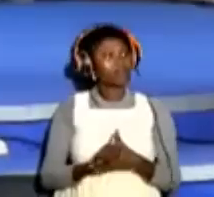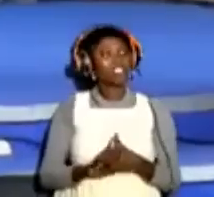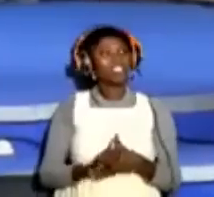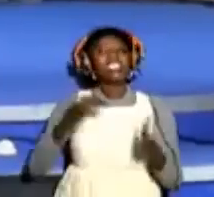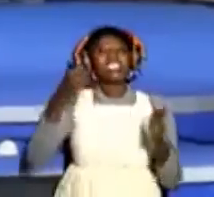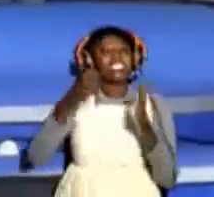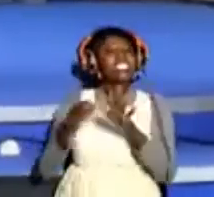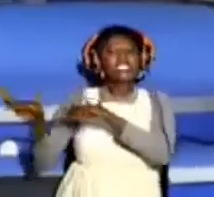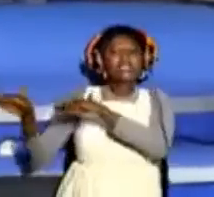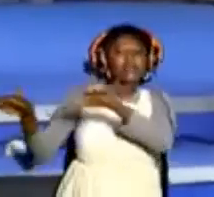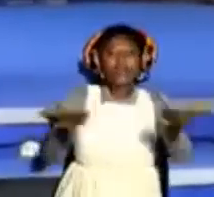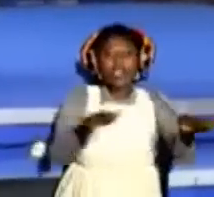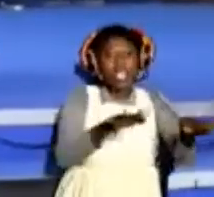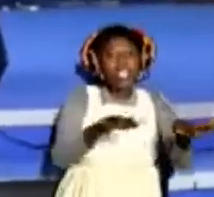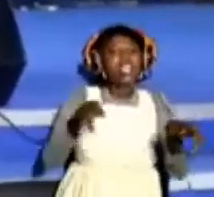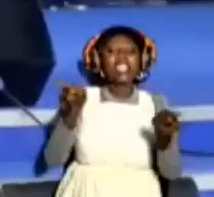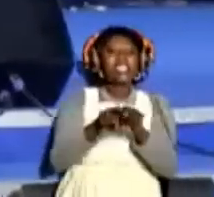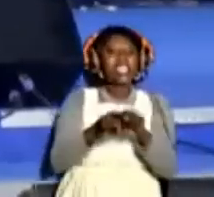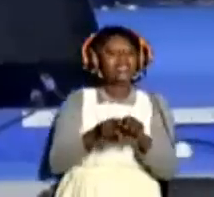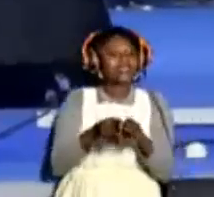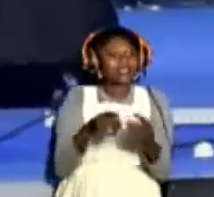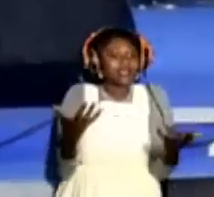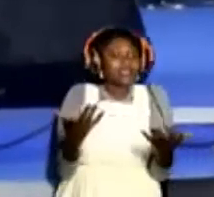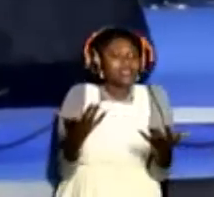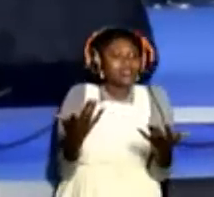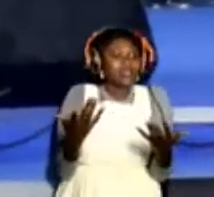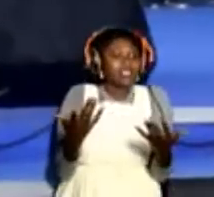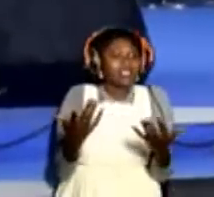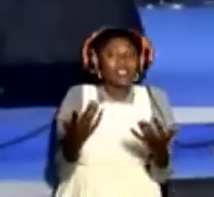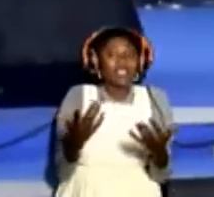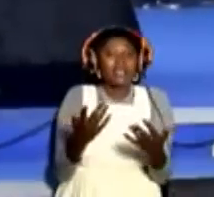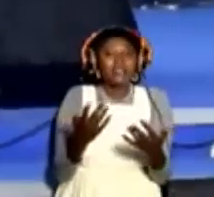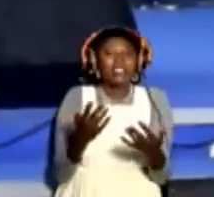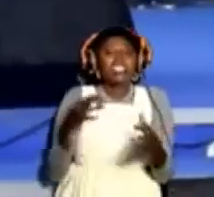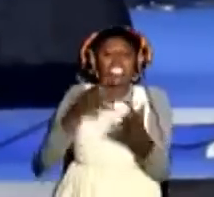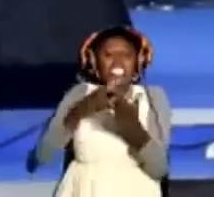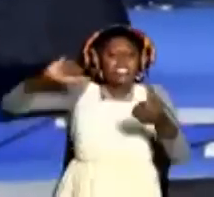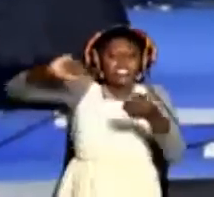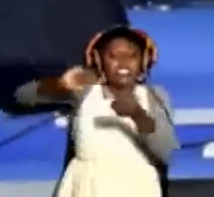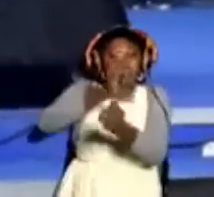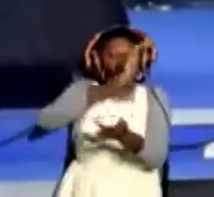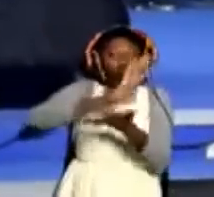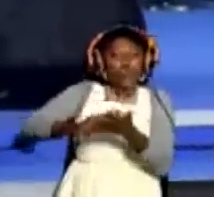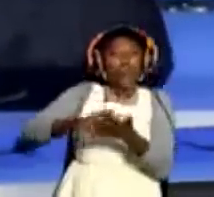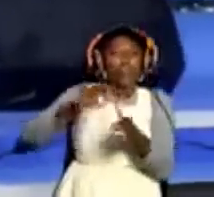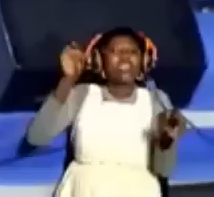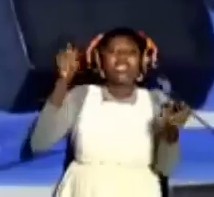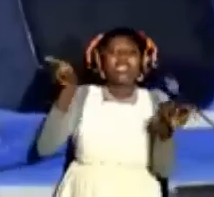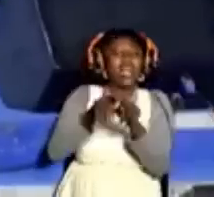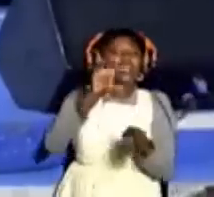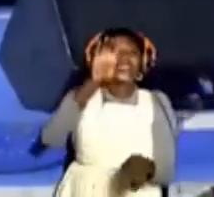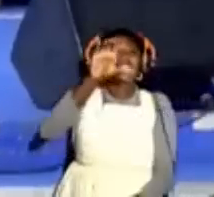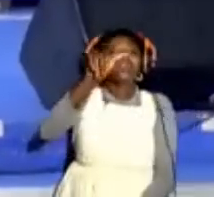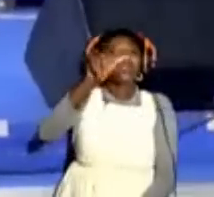It spreads like gangrene. It devours like cancer.